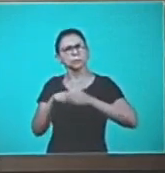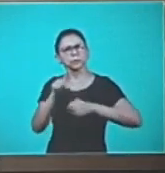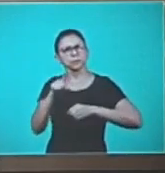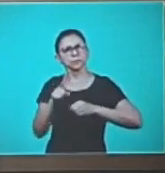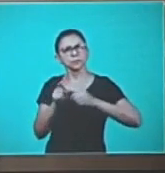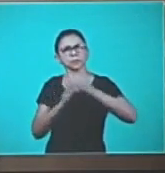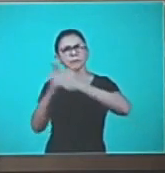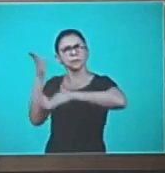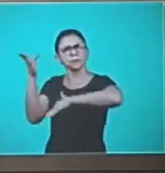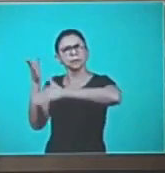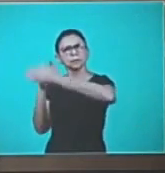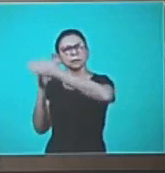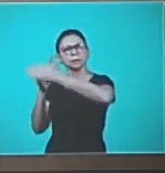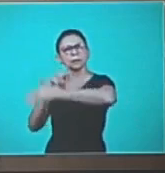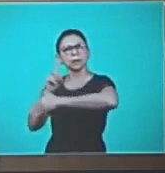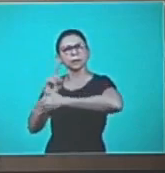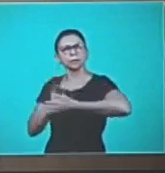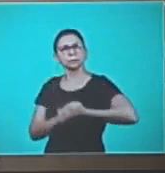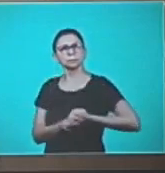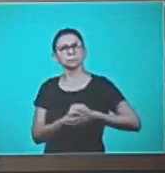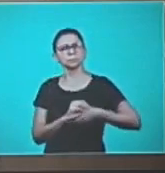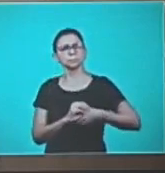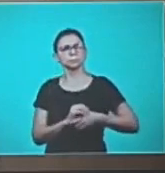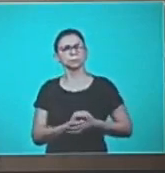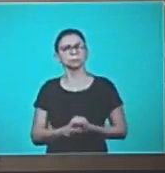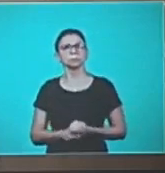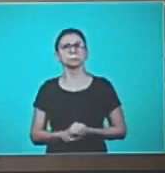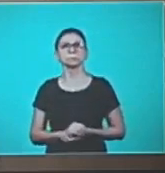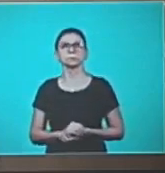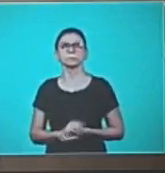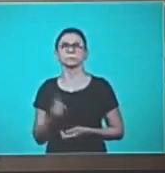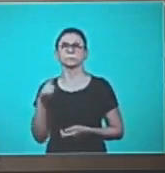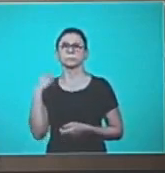heaven. We never say that. Our concern